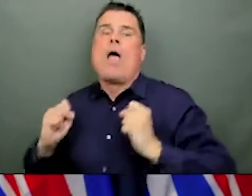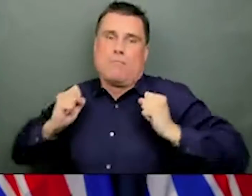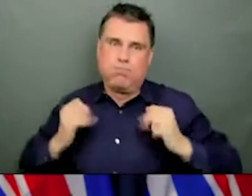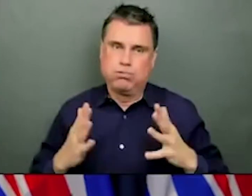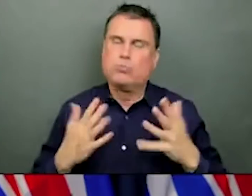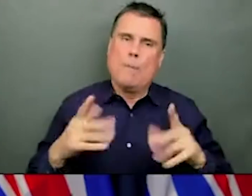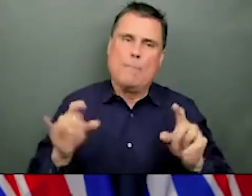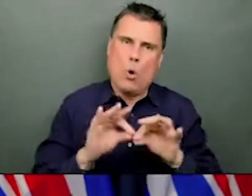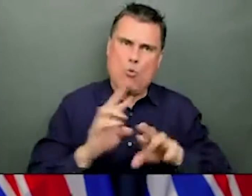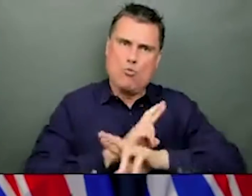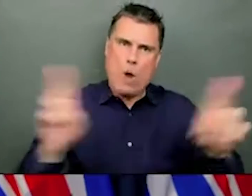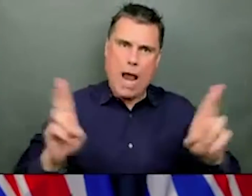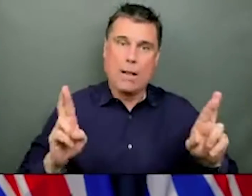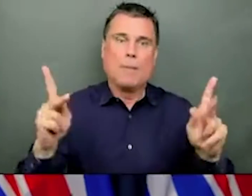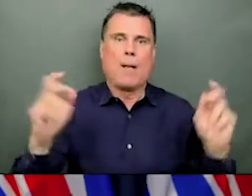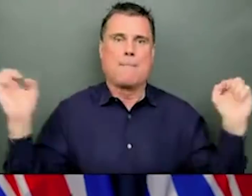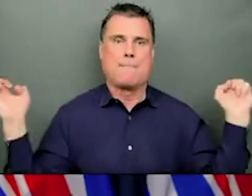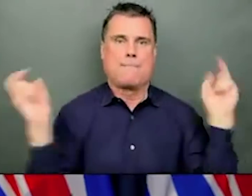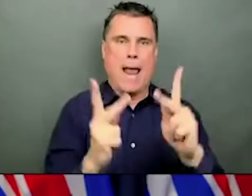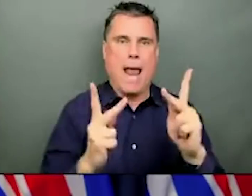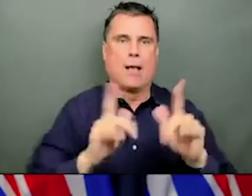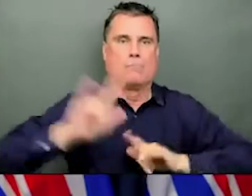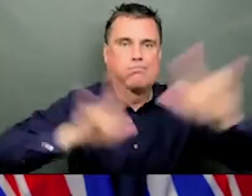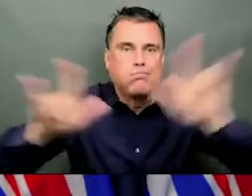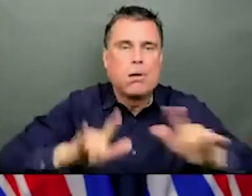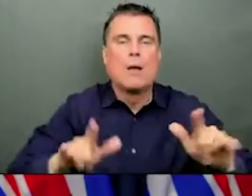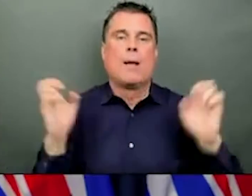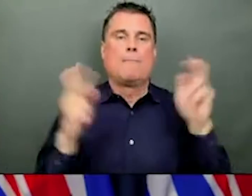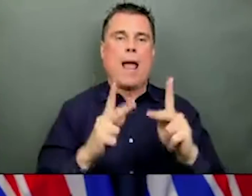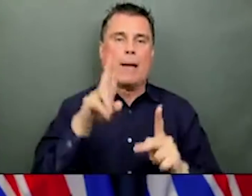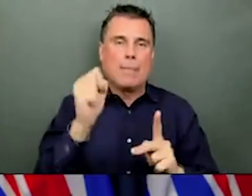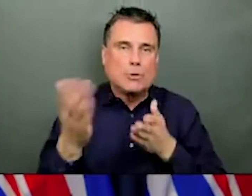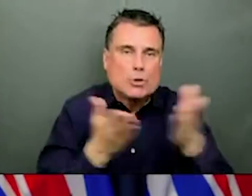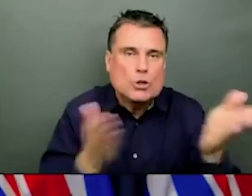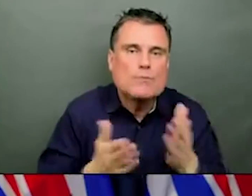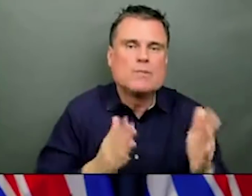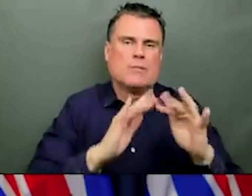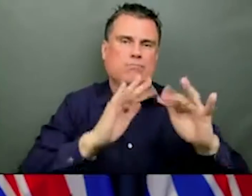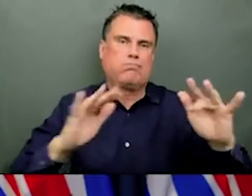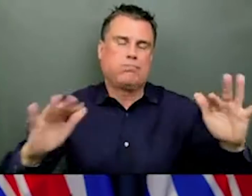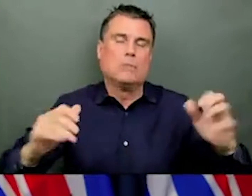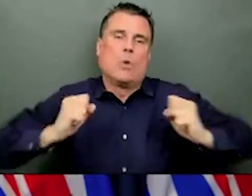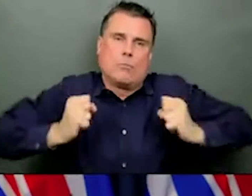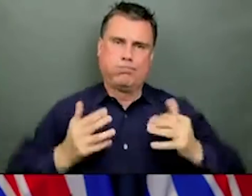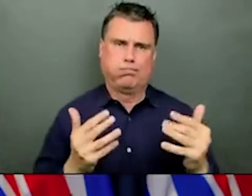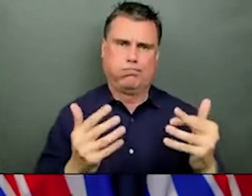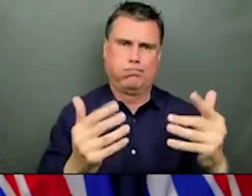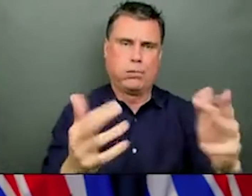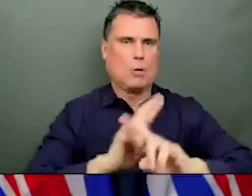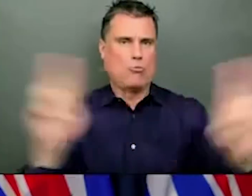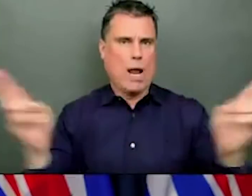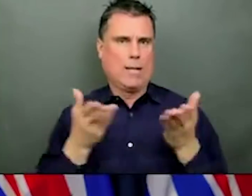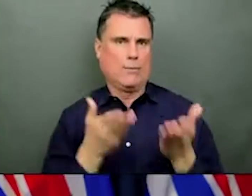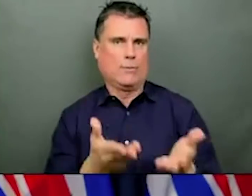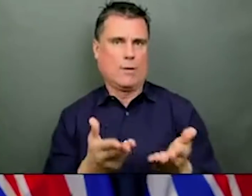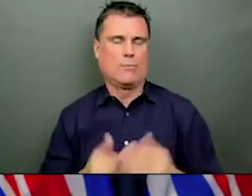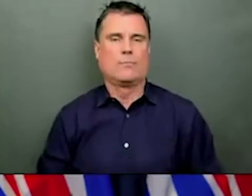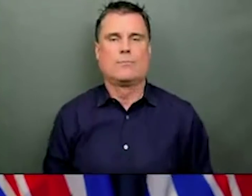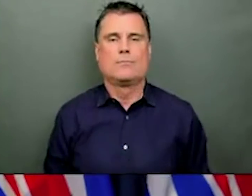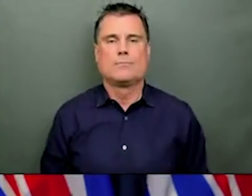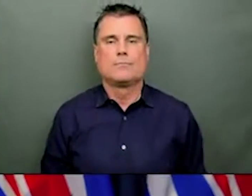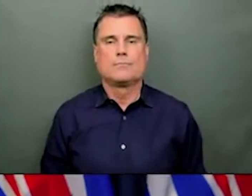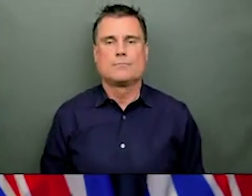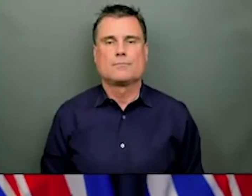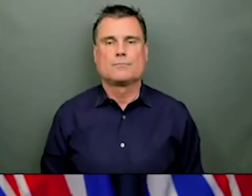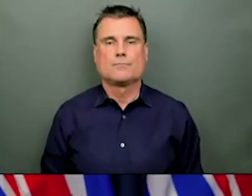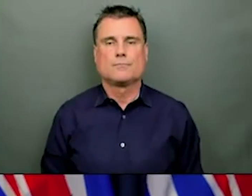and indeed throughout the rollout of the vaccination program. Vinder, do you have a follow-up? Yes, and